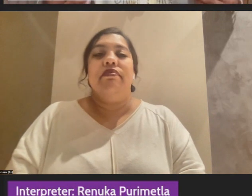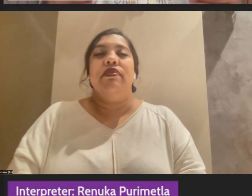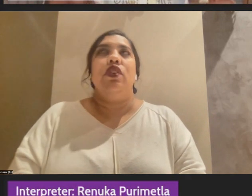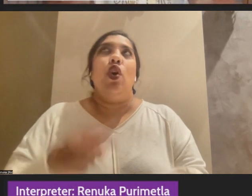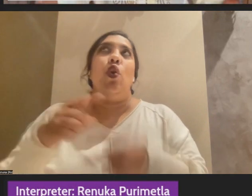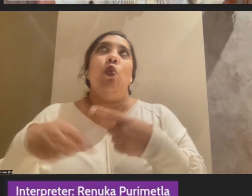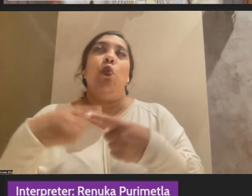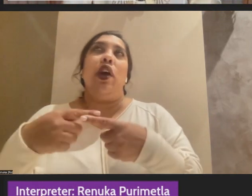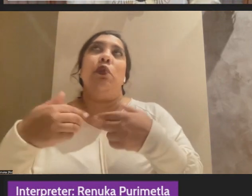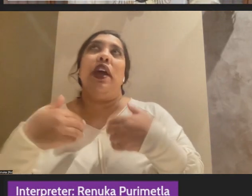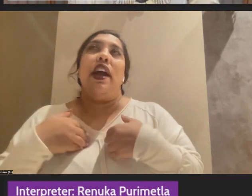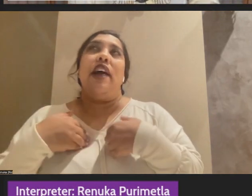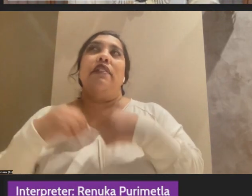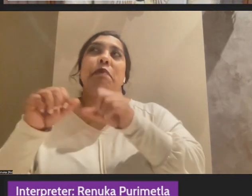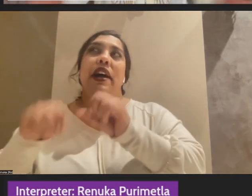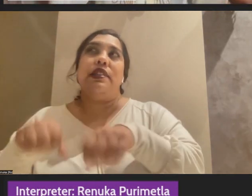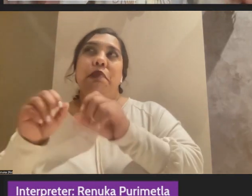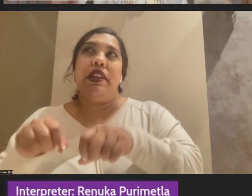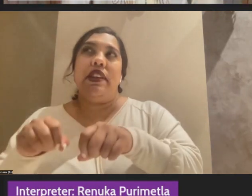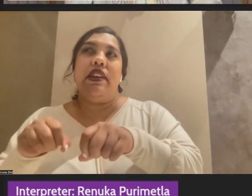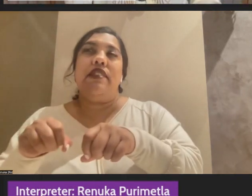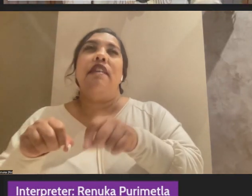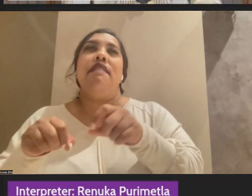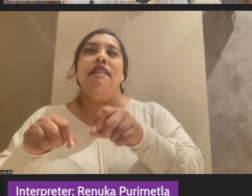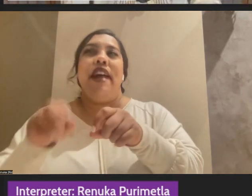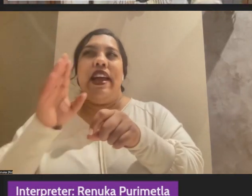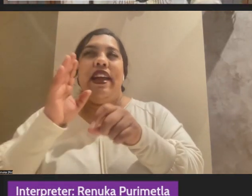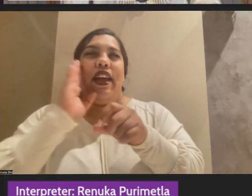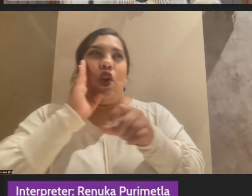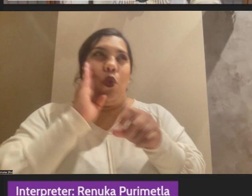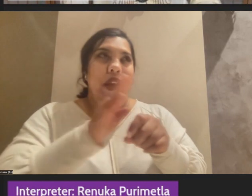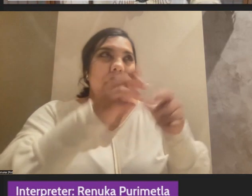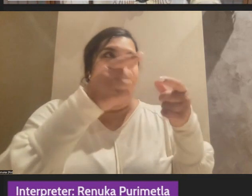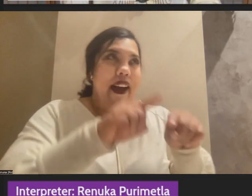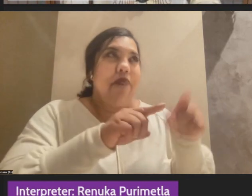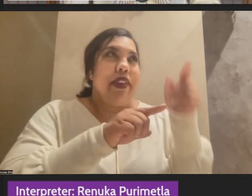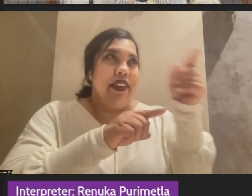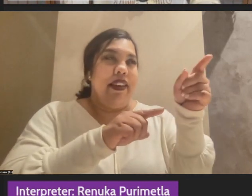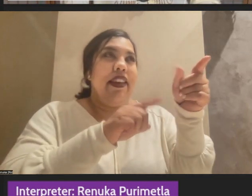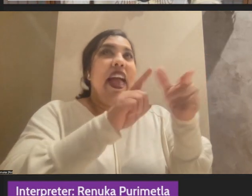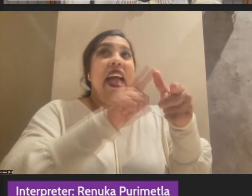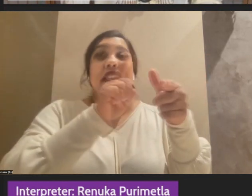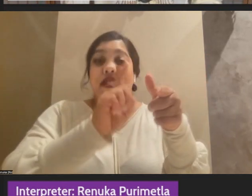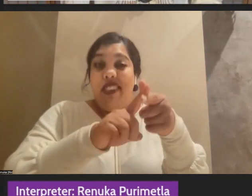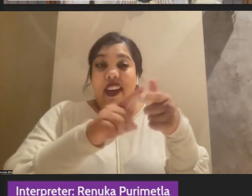and turn them into infinite probabilities and turn those into infinite inevitabilities?